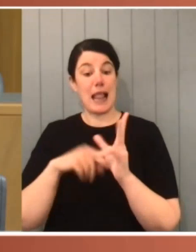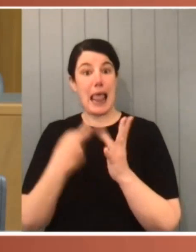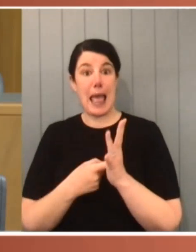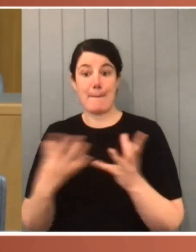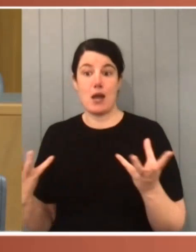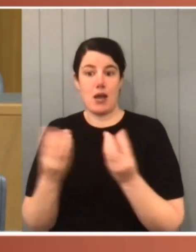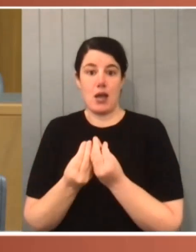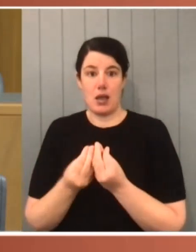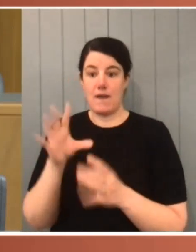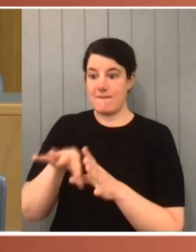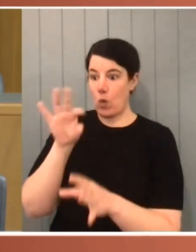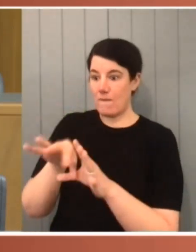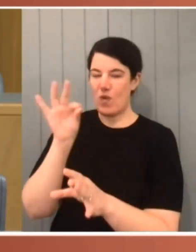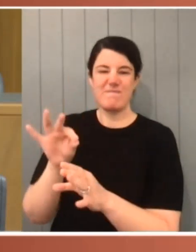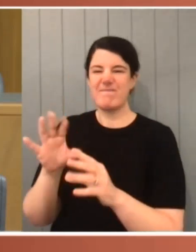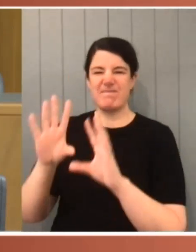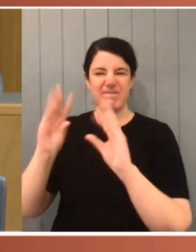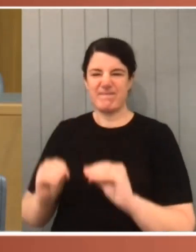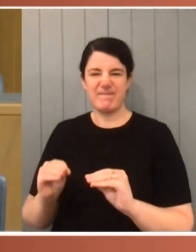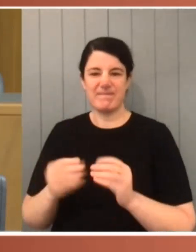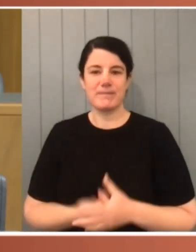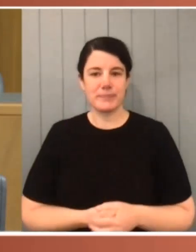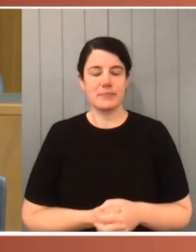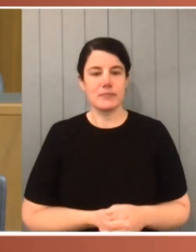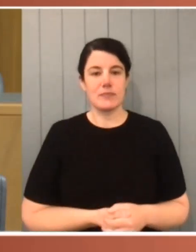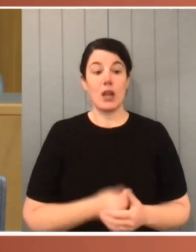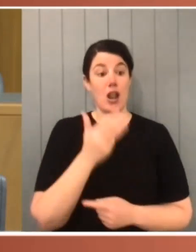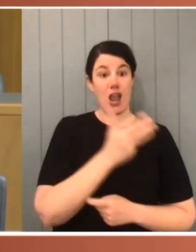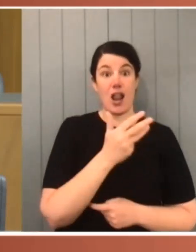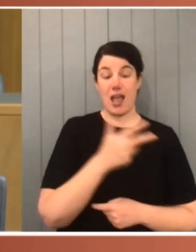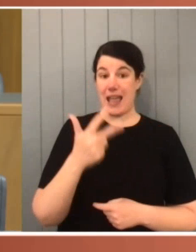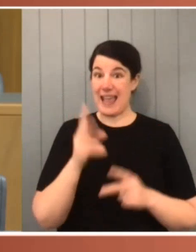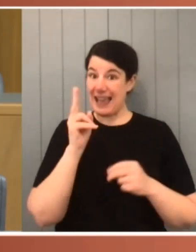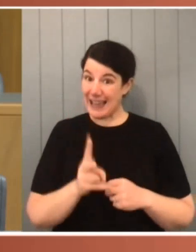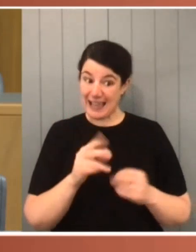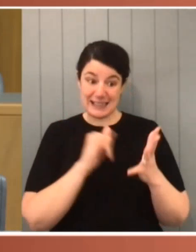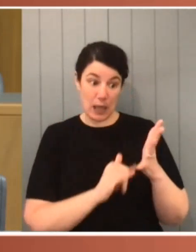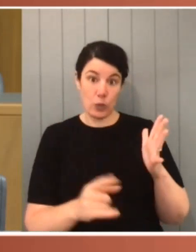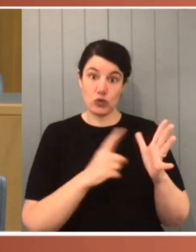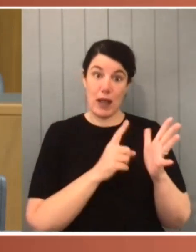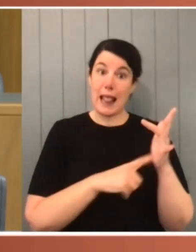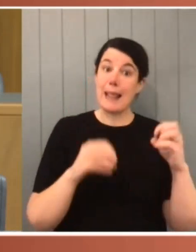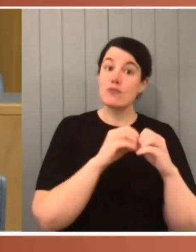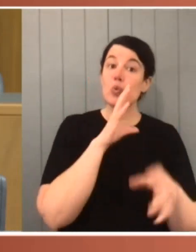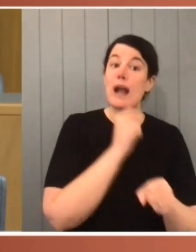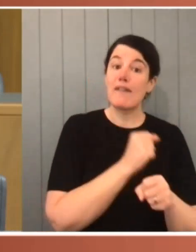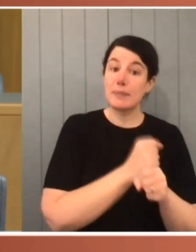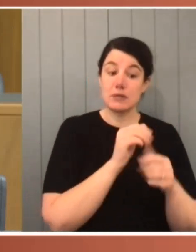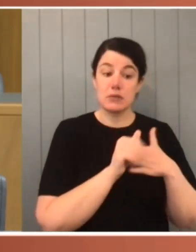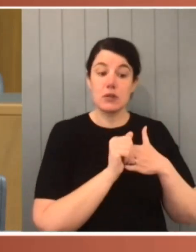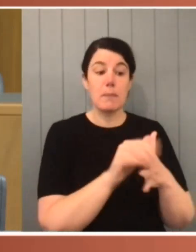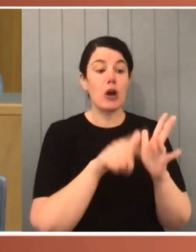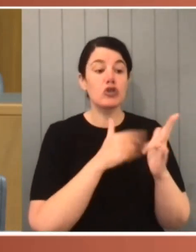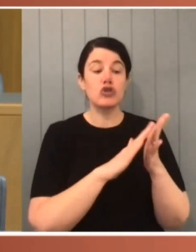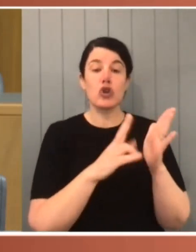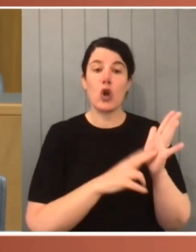Australian Democrats. In 1998, another South Australian Liberal government, led by John Olsen,